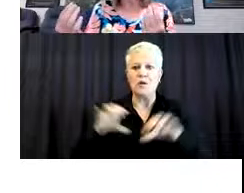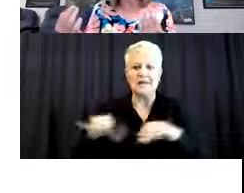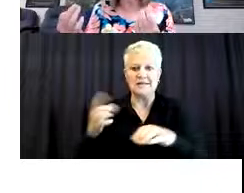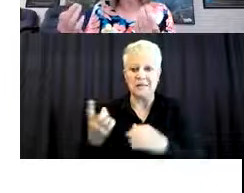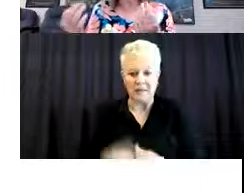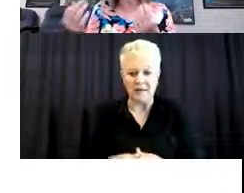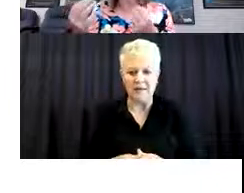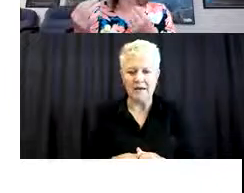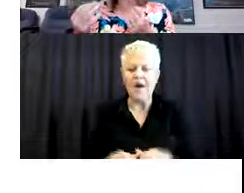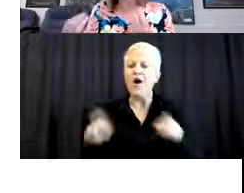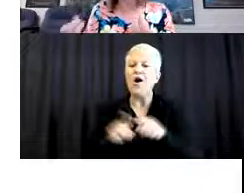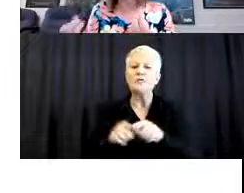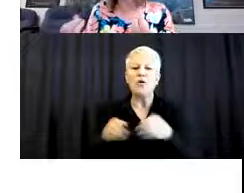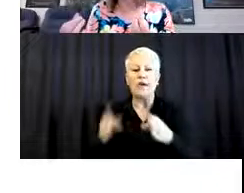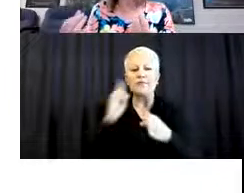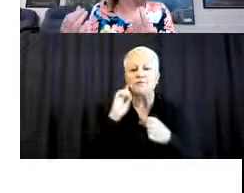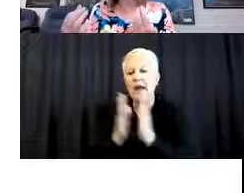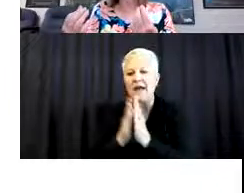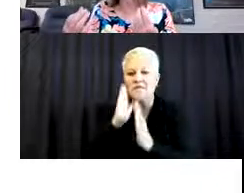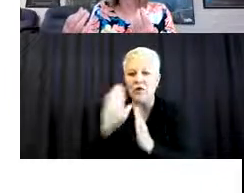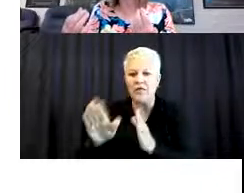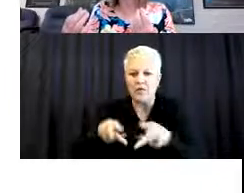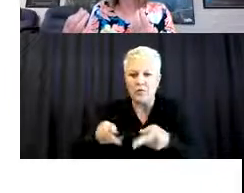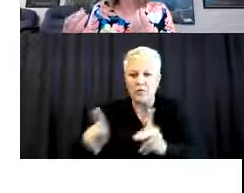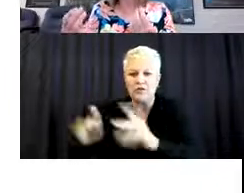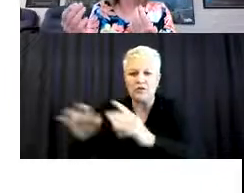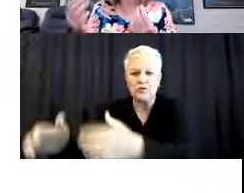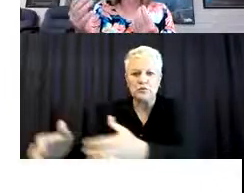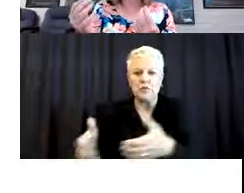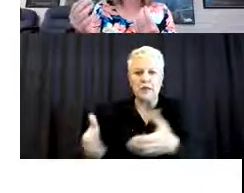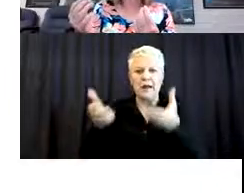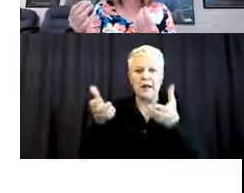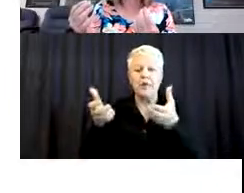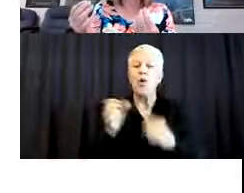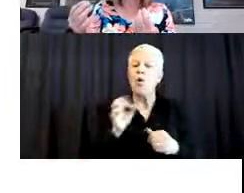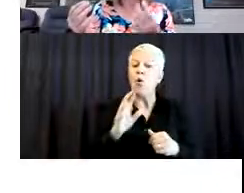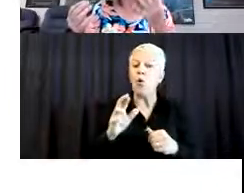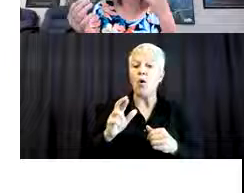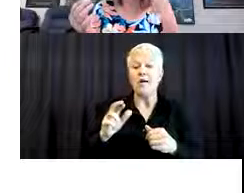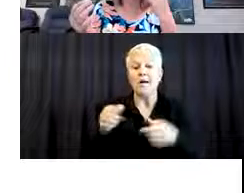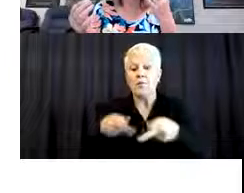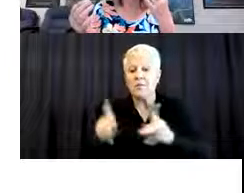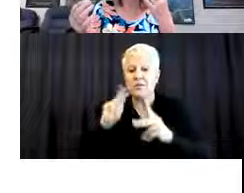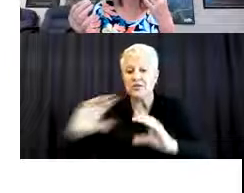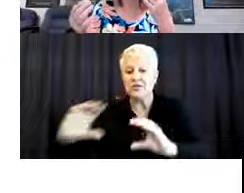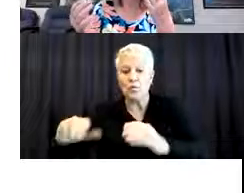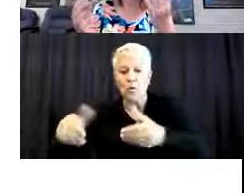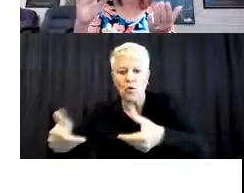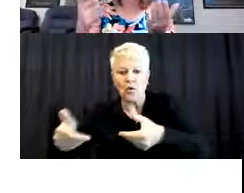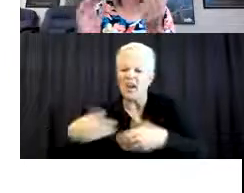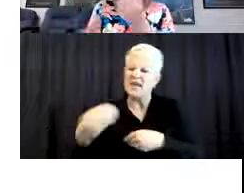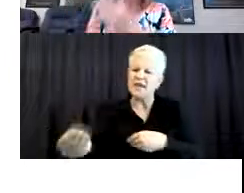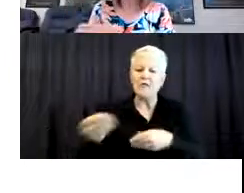it also is a way to ask for permission to pick them up or permission to roll them over, give them a chance to think about